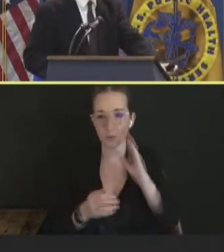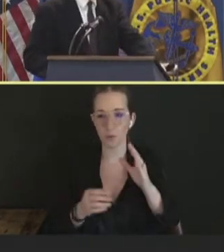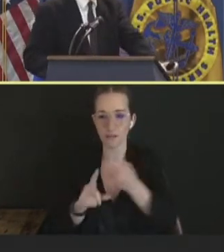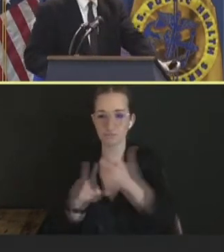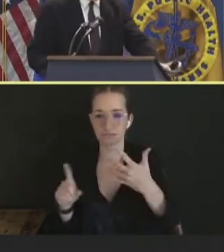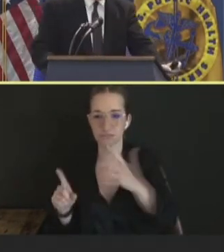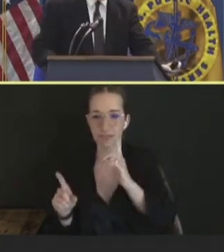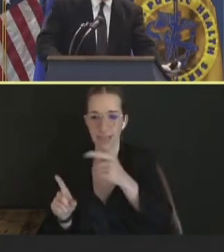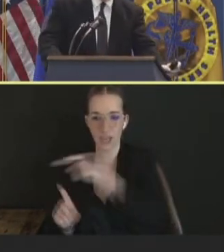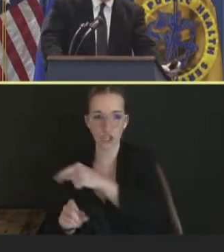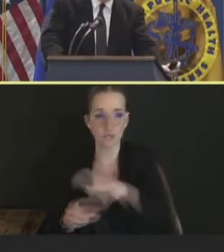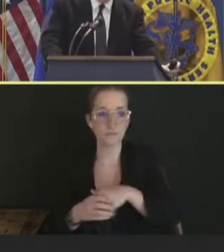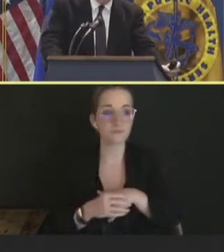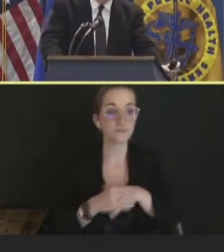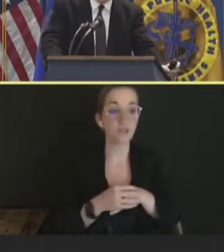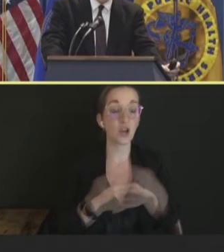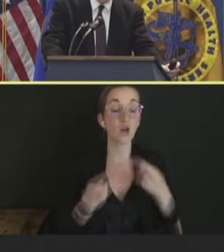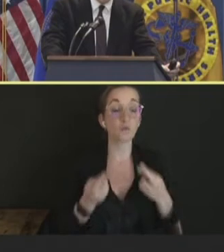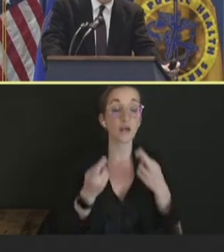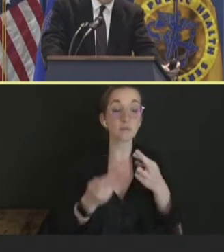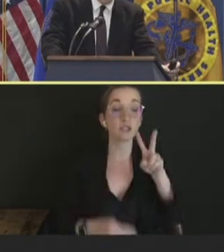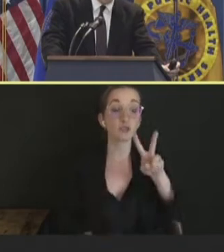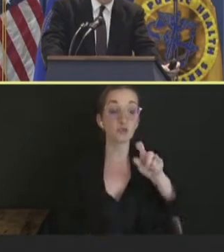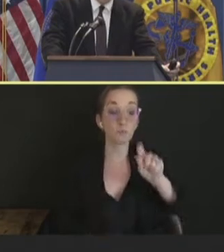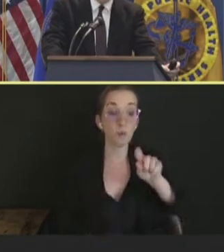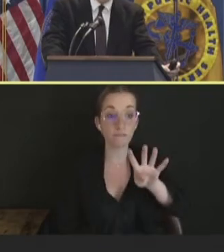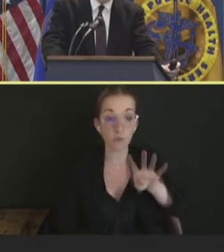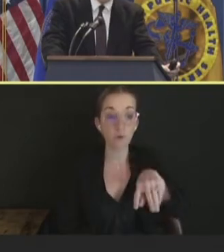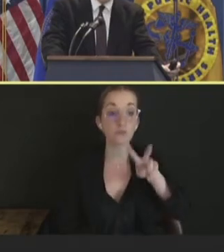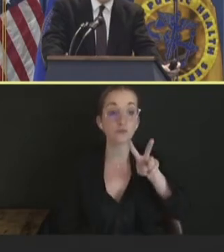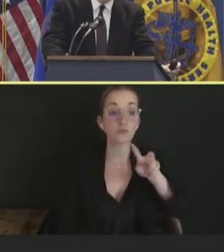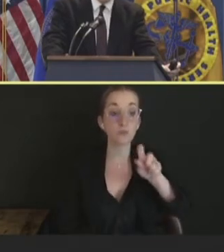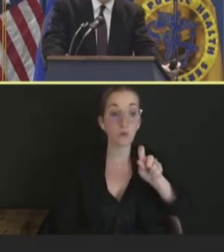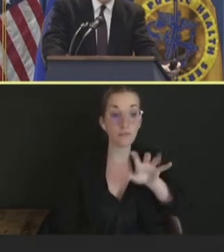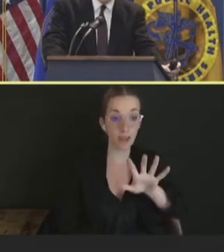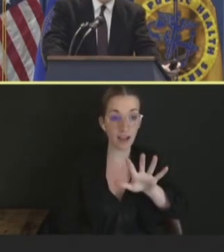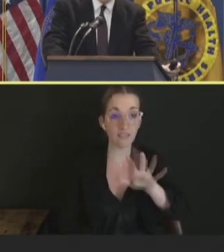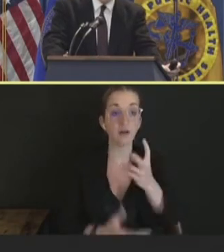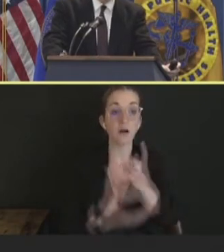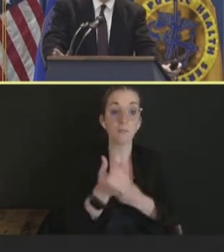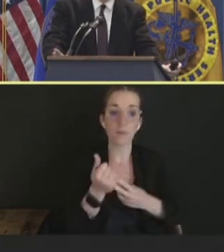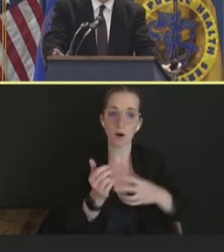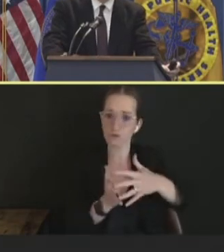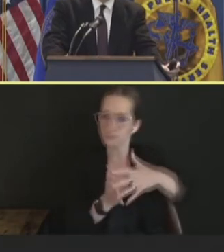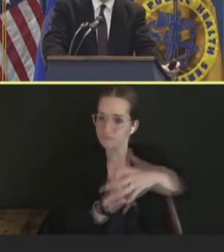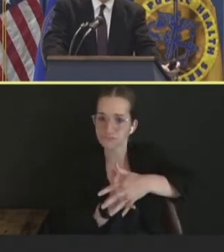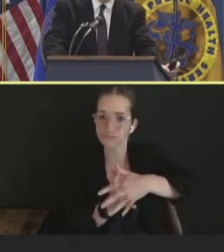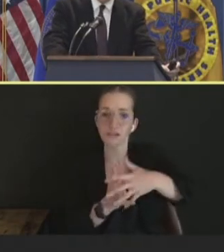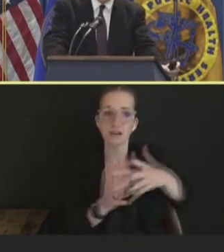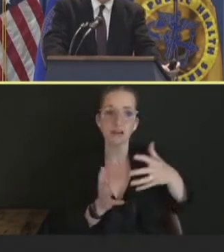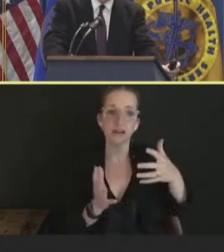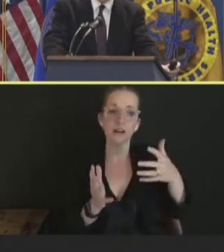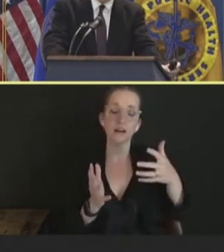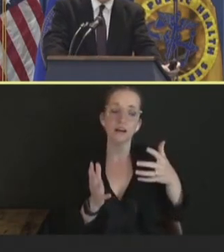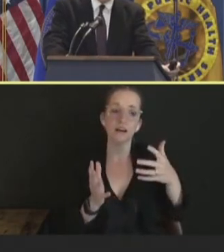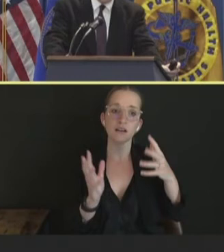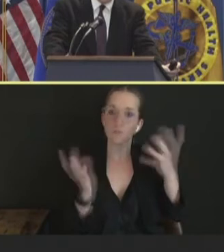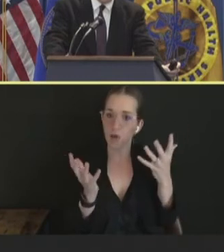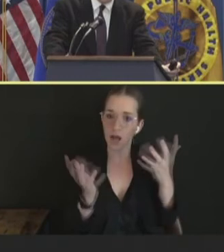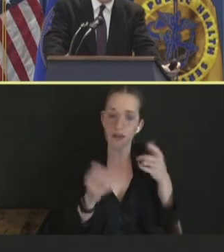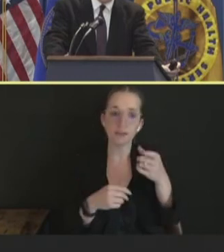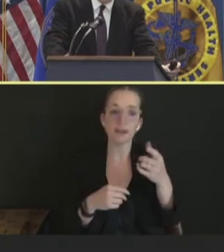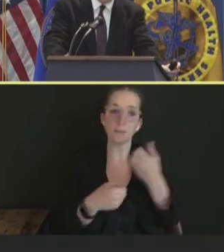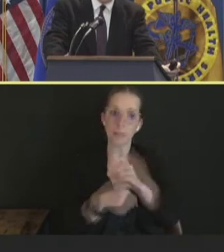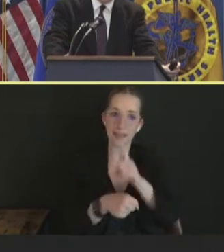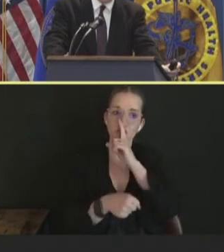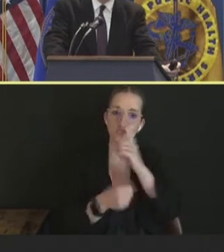Recommendations 2.4 and 2.5 that you see here are both rooted in the need to make sure that, once again, information is easily